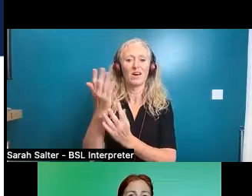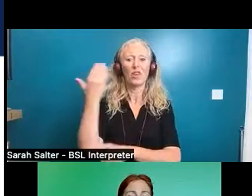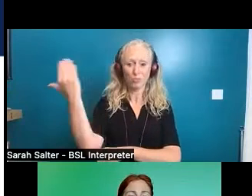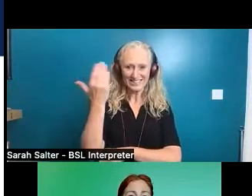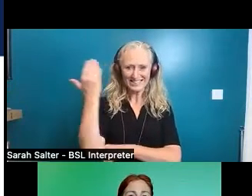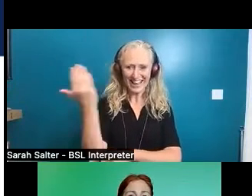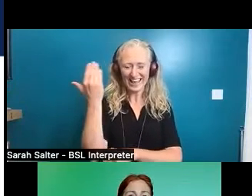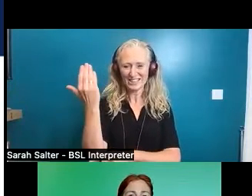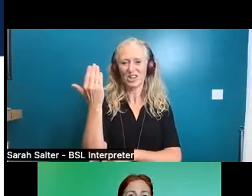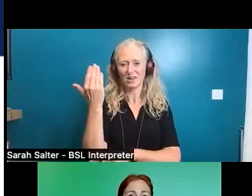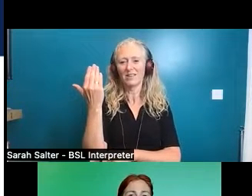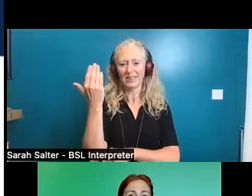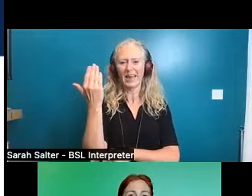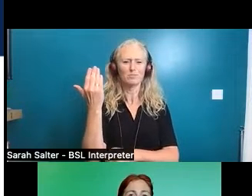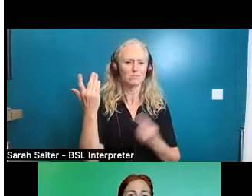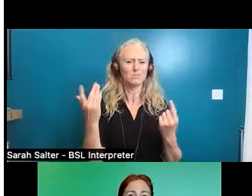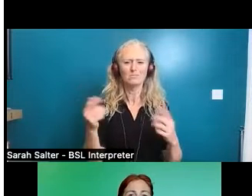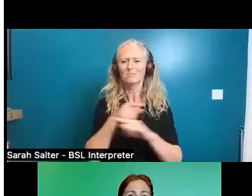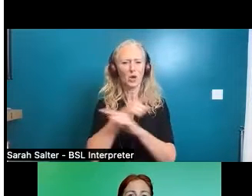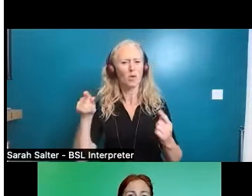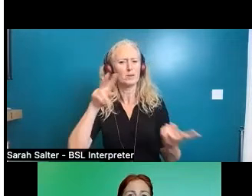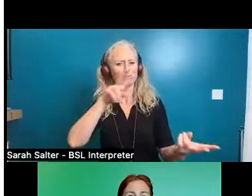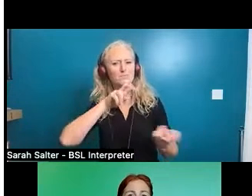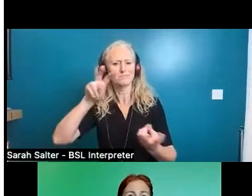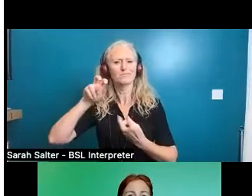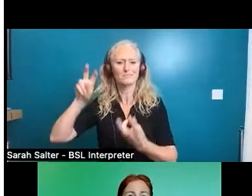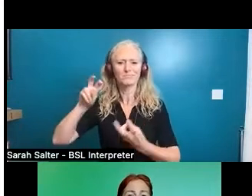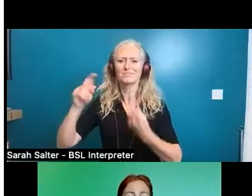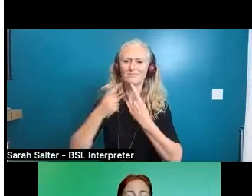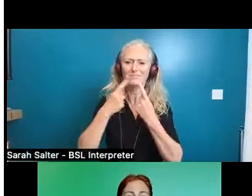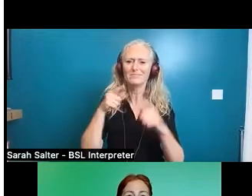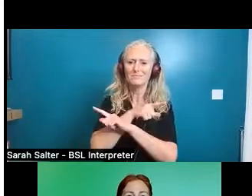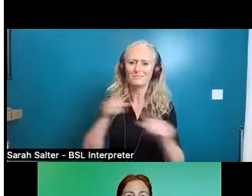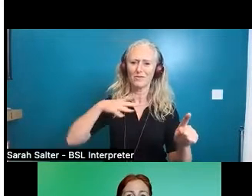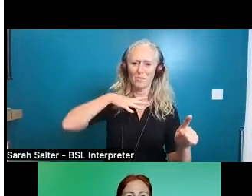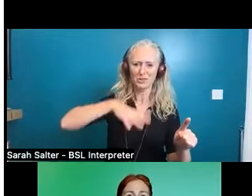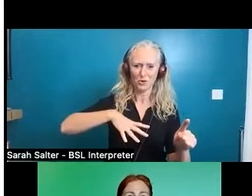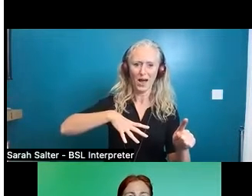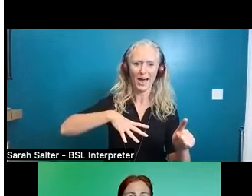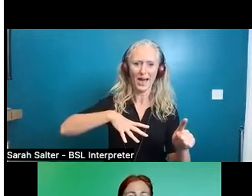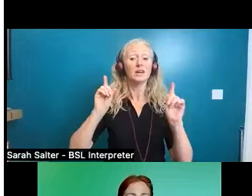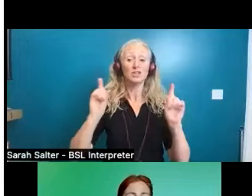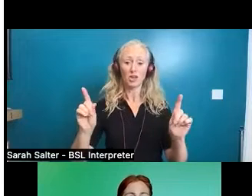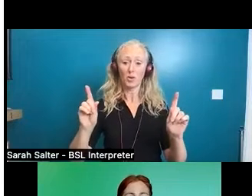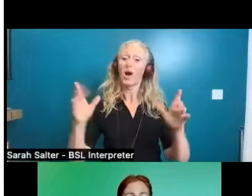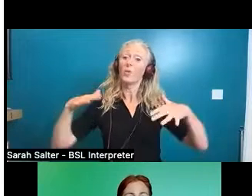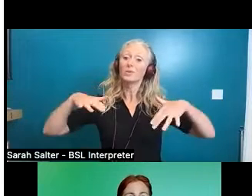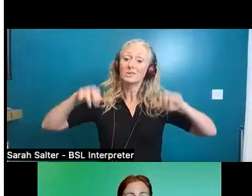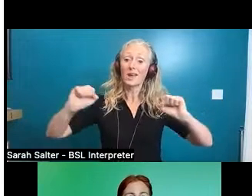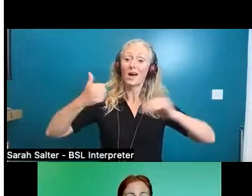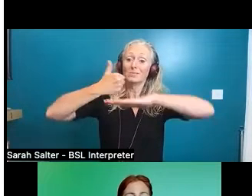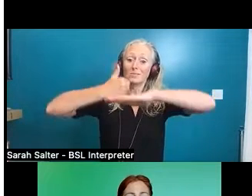audience. So Chloe asked me to start off simply. What is Usher